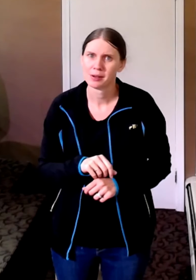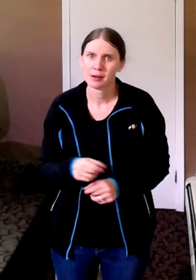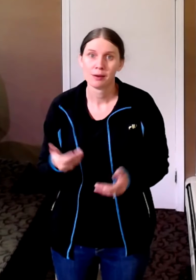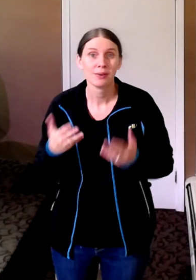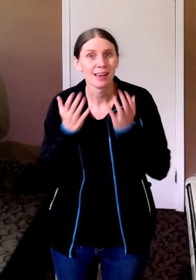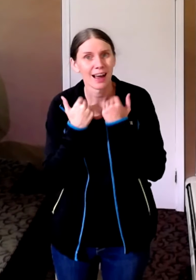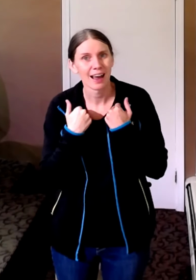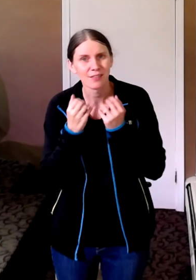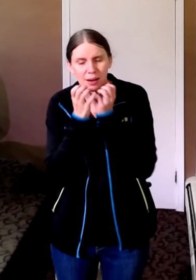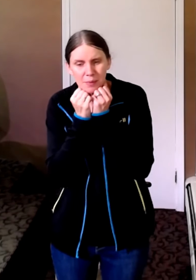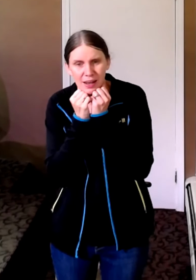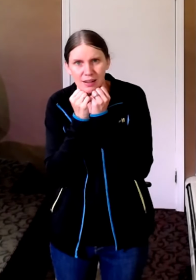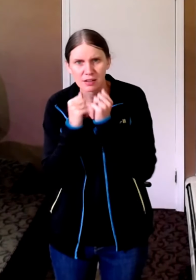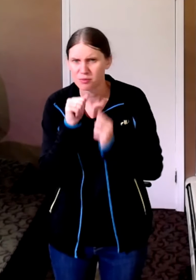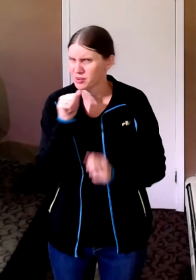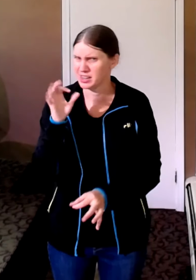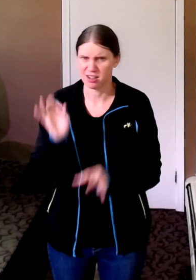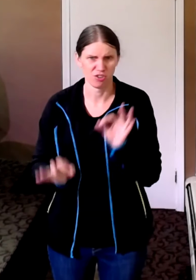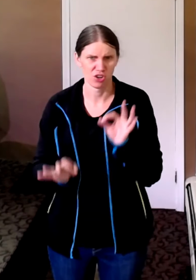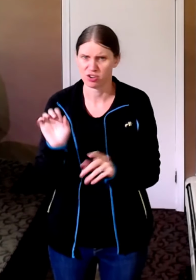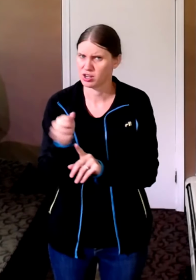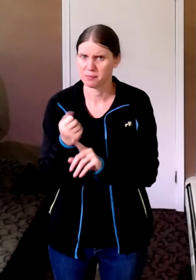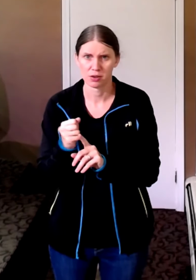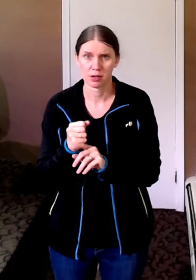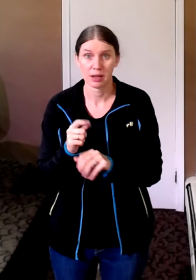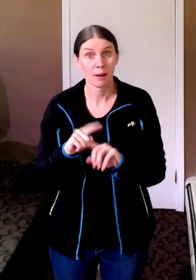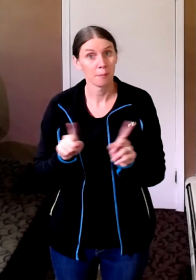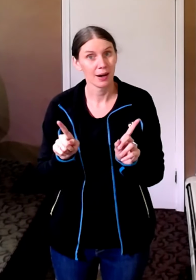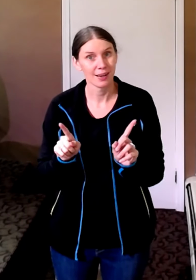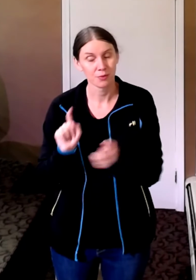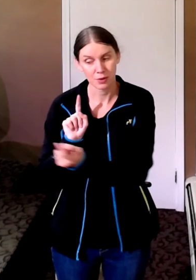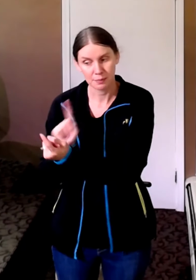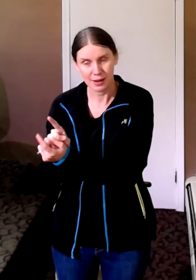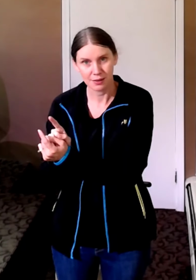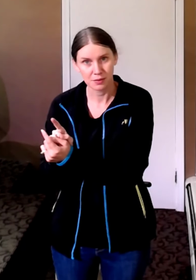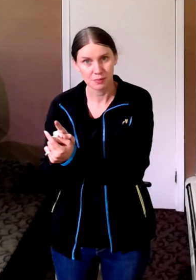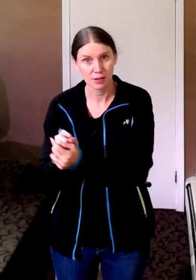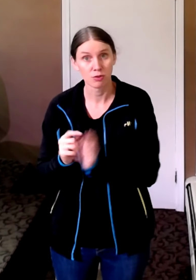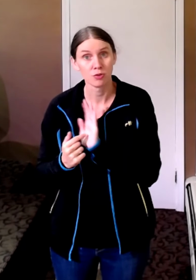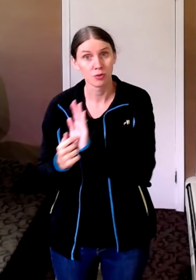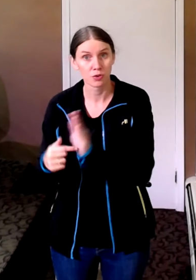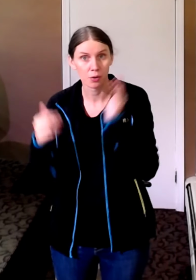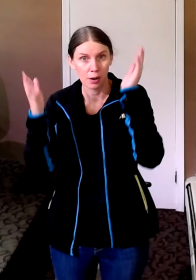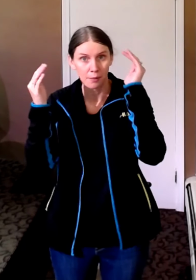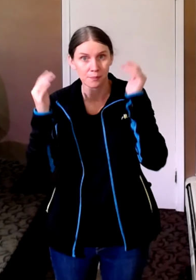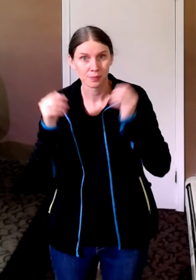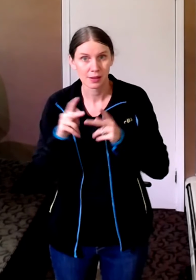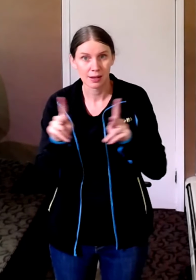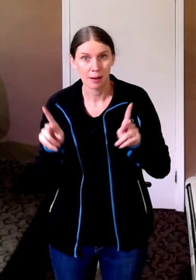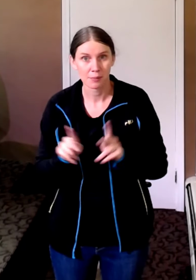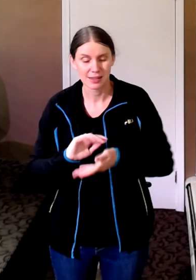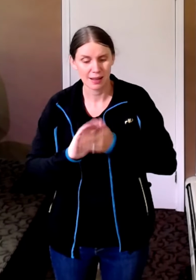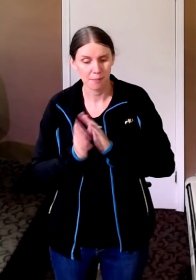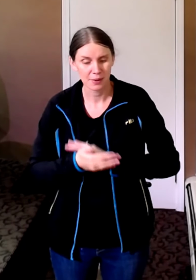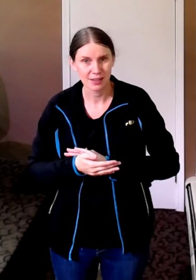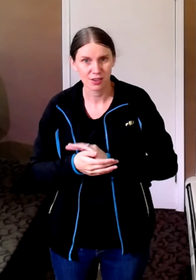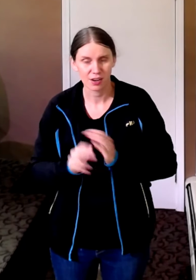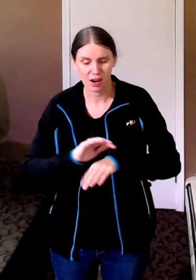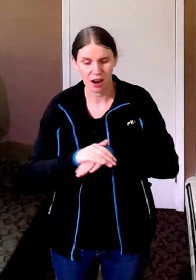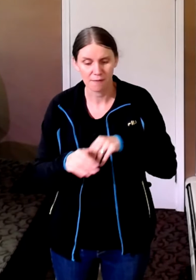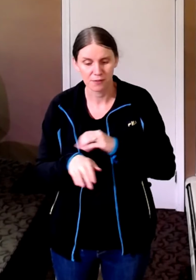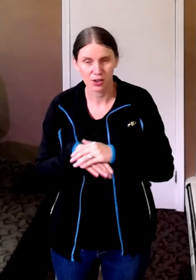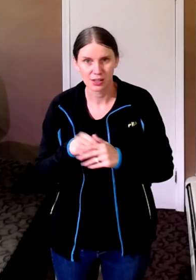to judge them and abuse them, but we're there to be a beacon of hope, a place of peace and comfort, a